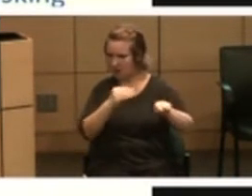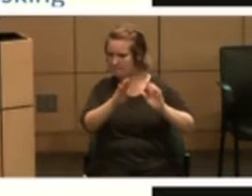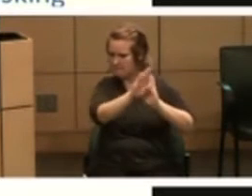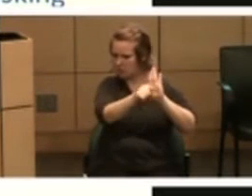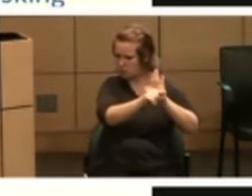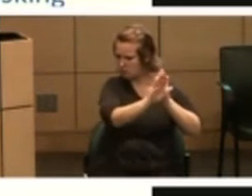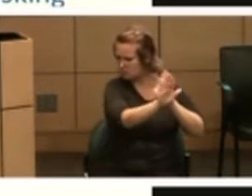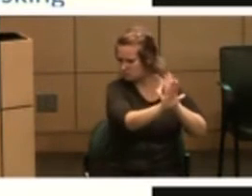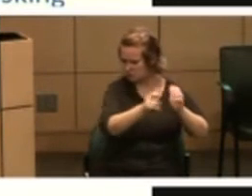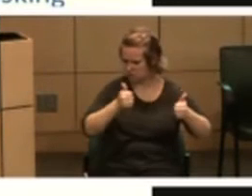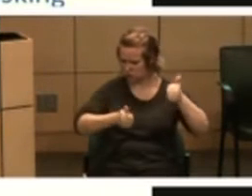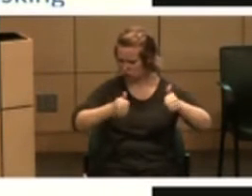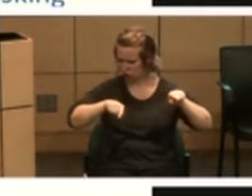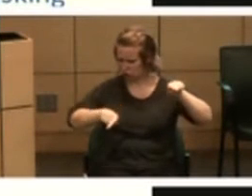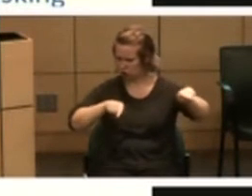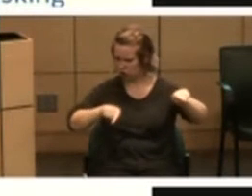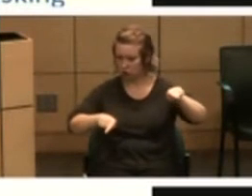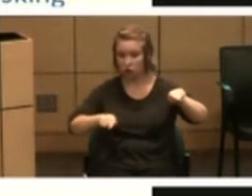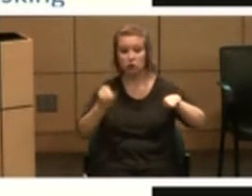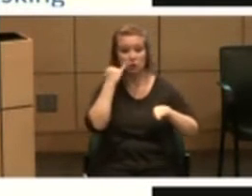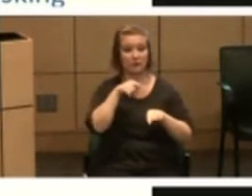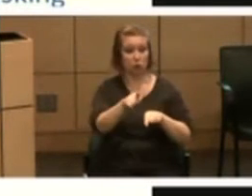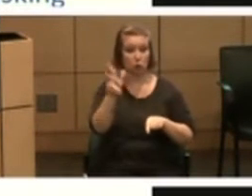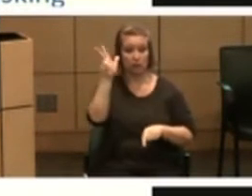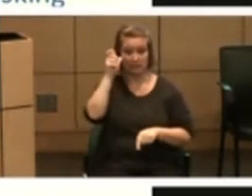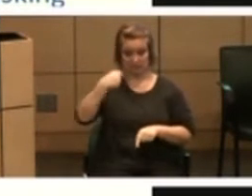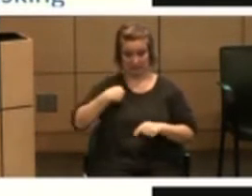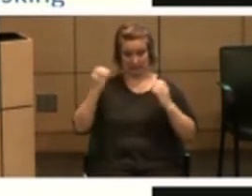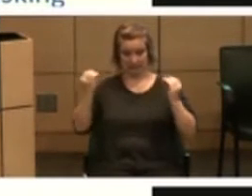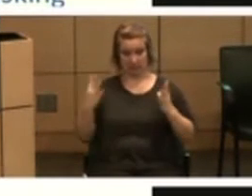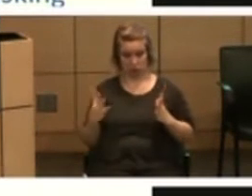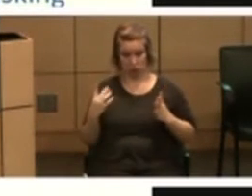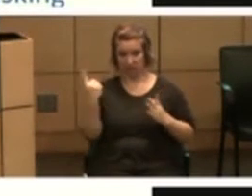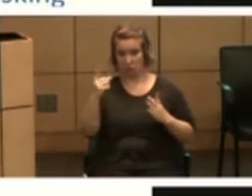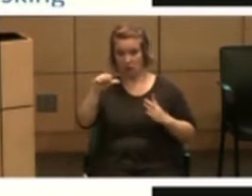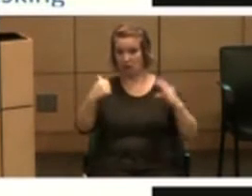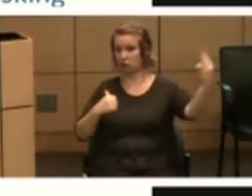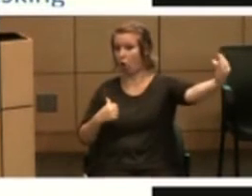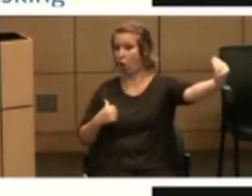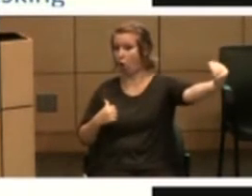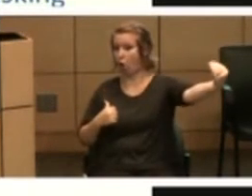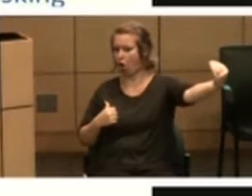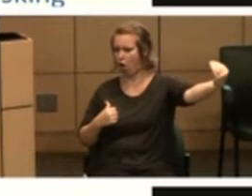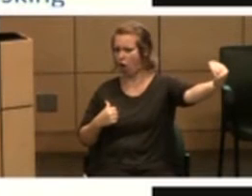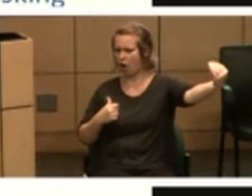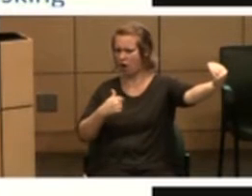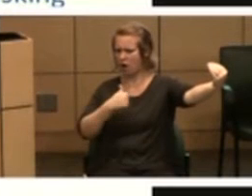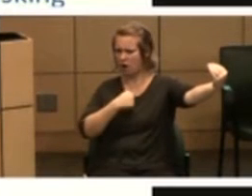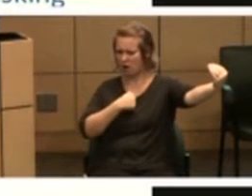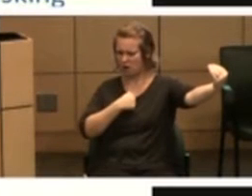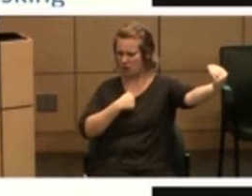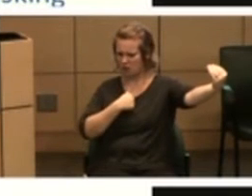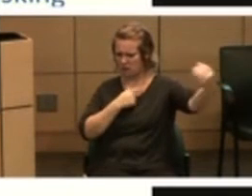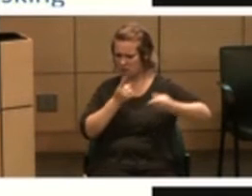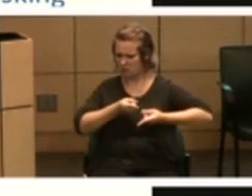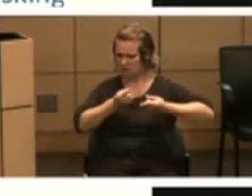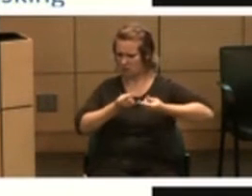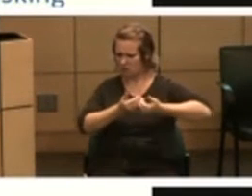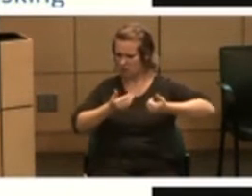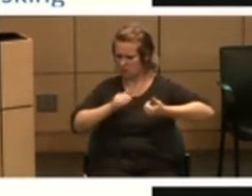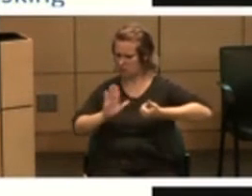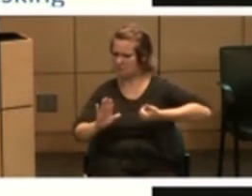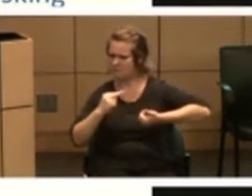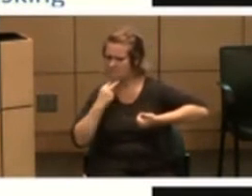masker? So if you're listening to me and somebody's in the back talking, it may be really hard to separate my voice and